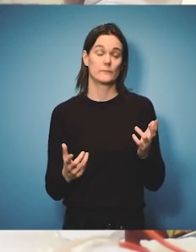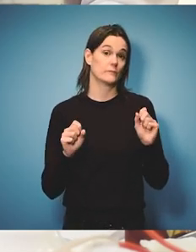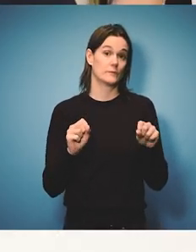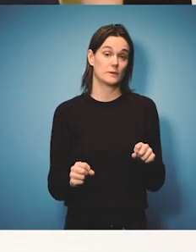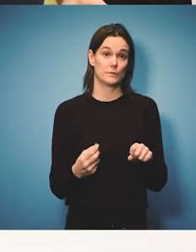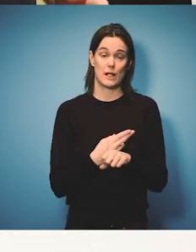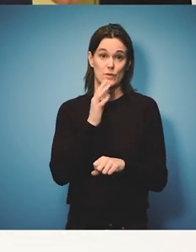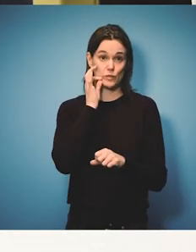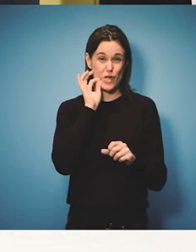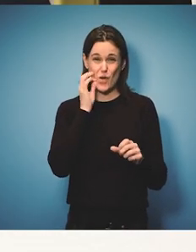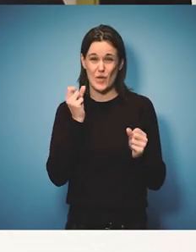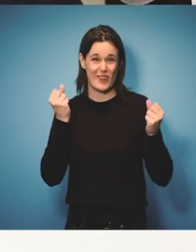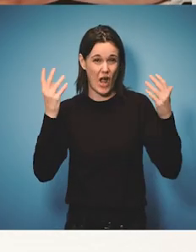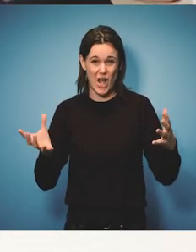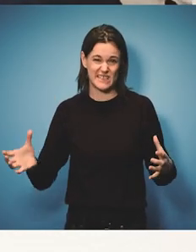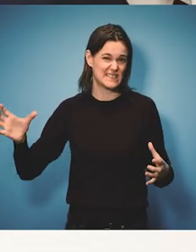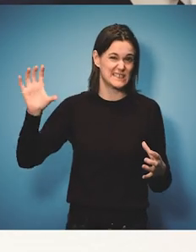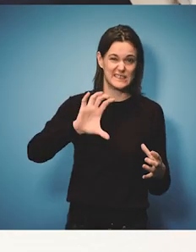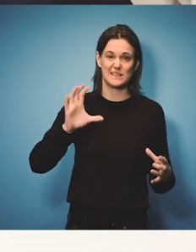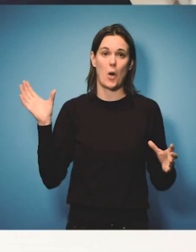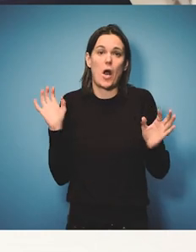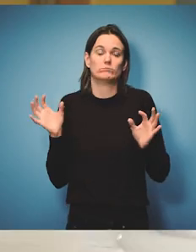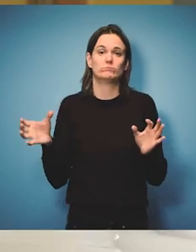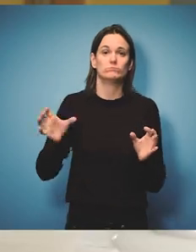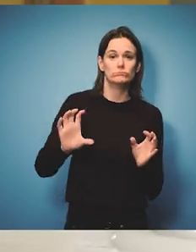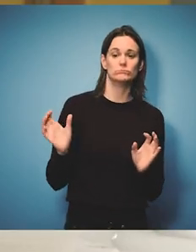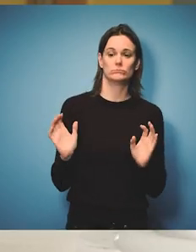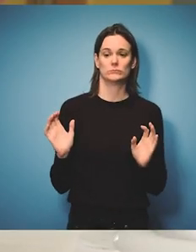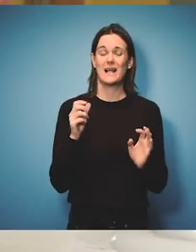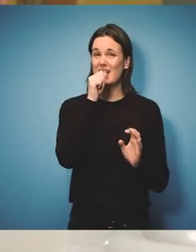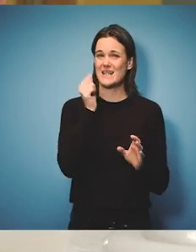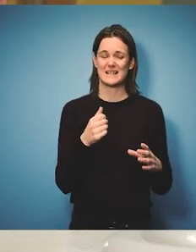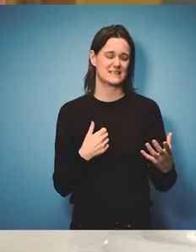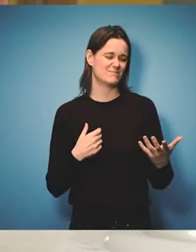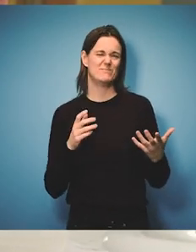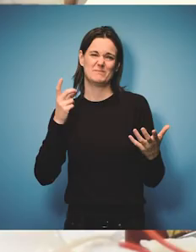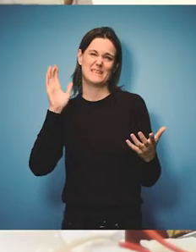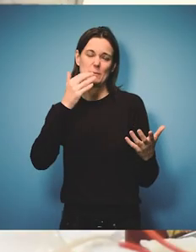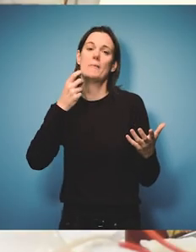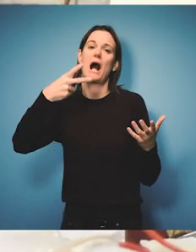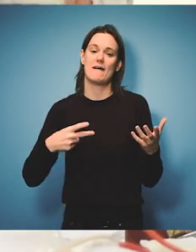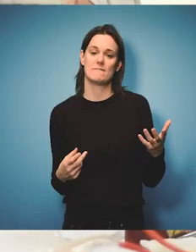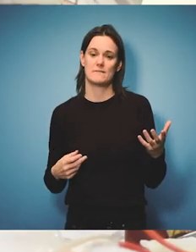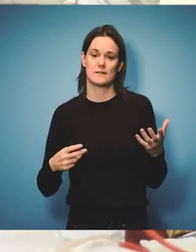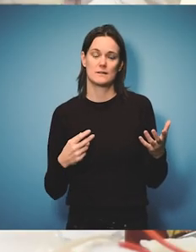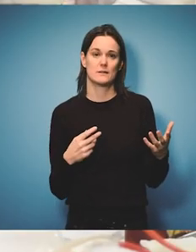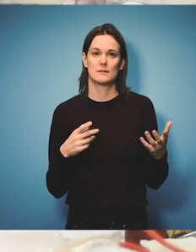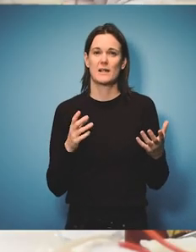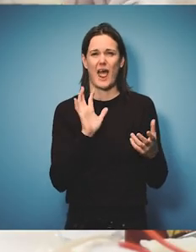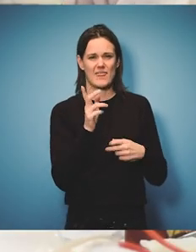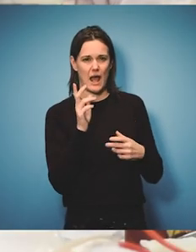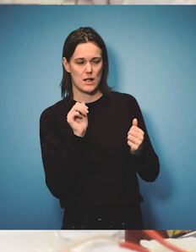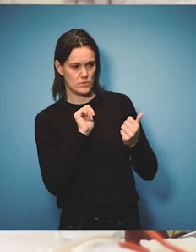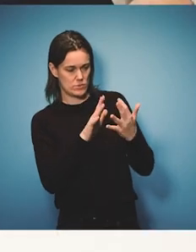ingredients. So at this point, you could use as much dried fruit or as little as you want. And I'm only going to use about half of the nuts